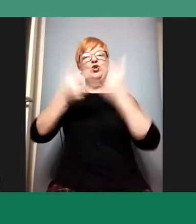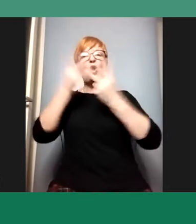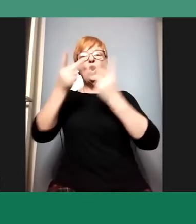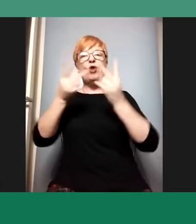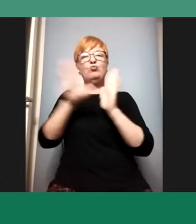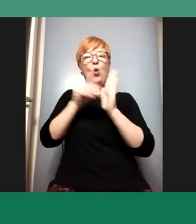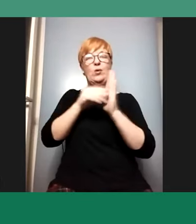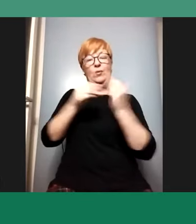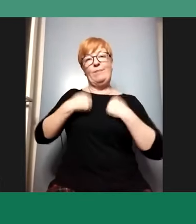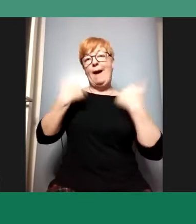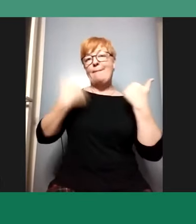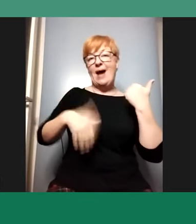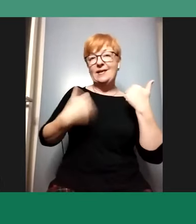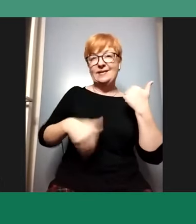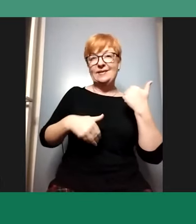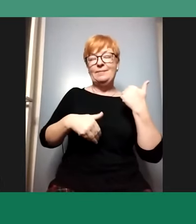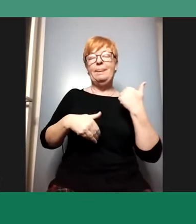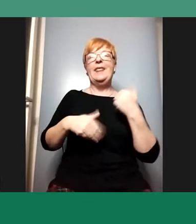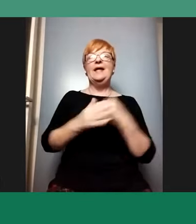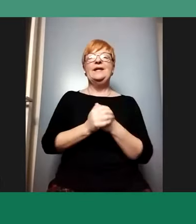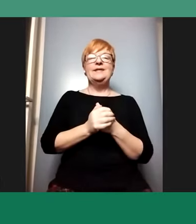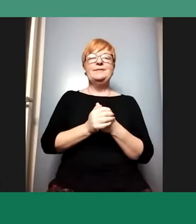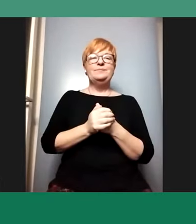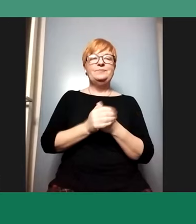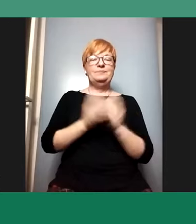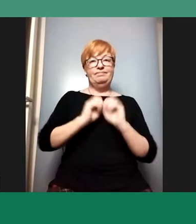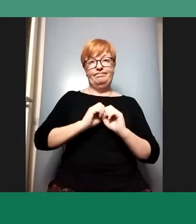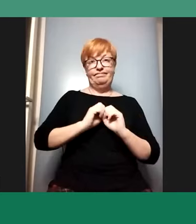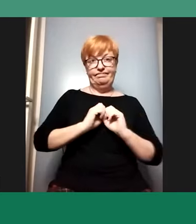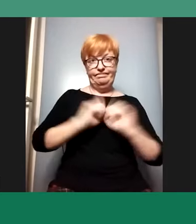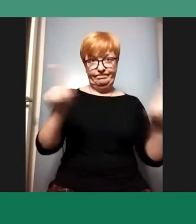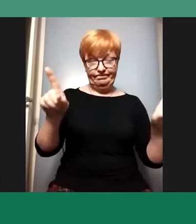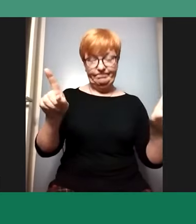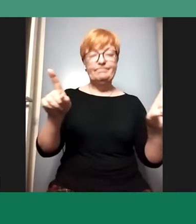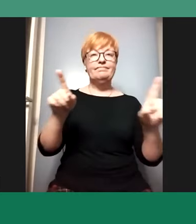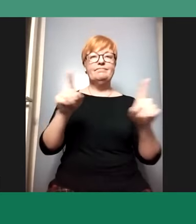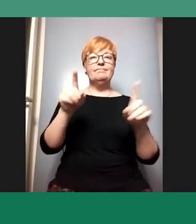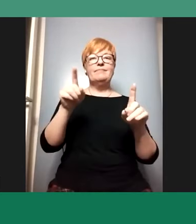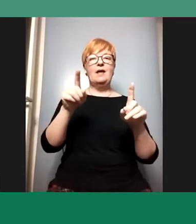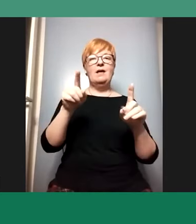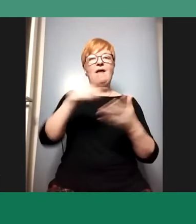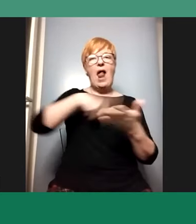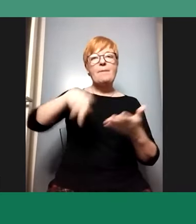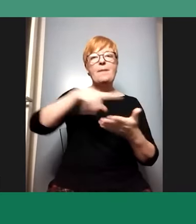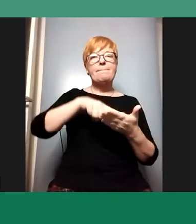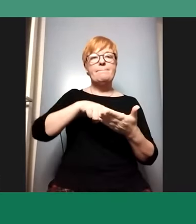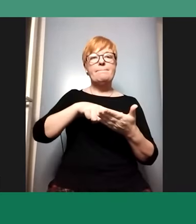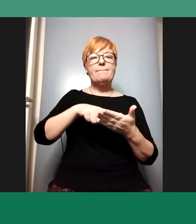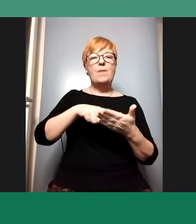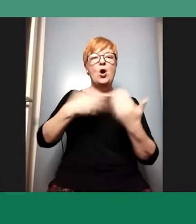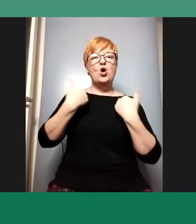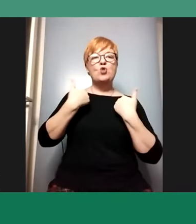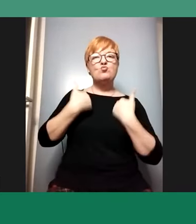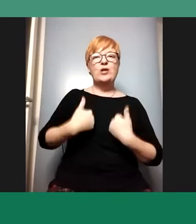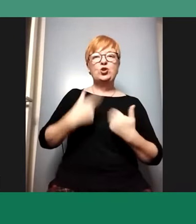into a song accompanied by music. And it came out on an album called The Rich Are Only Defeated When Running for Their